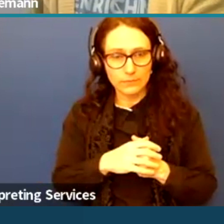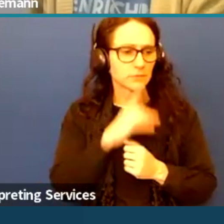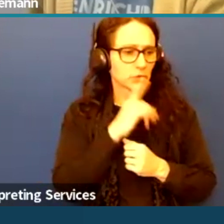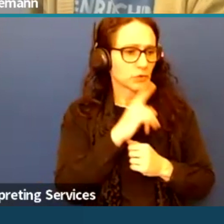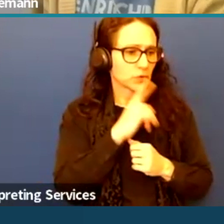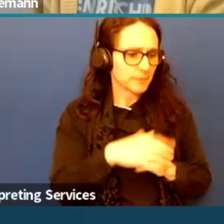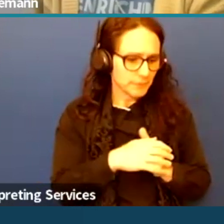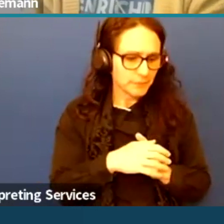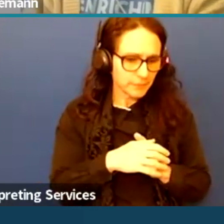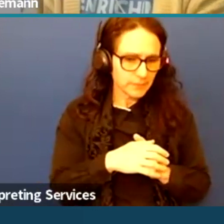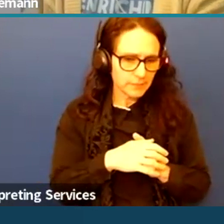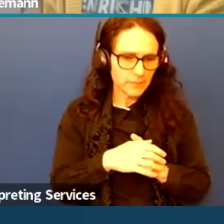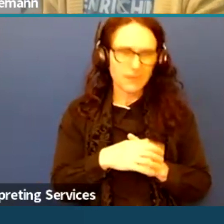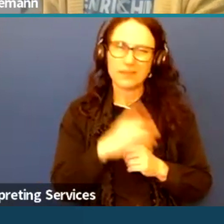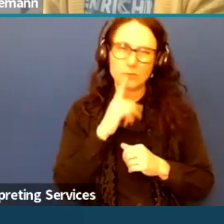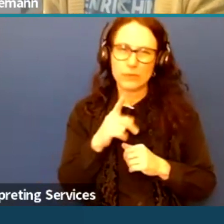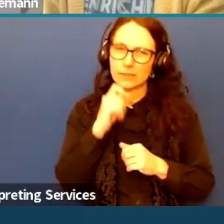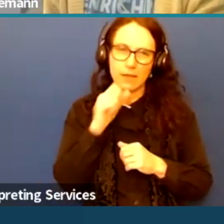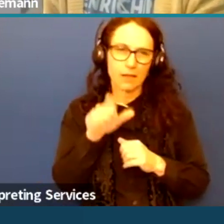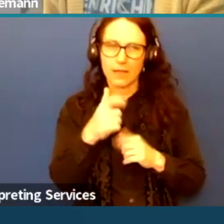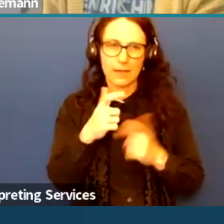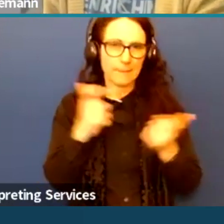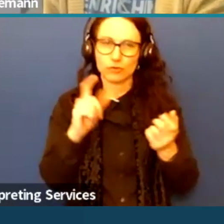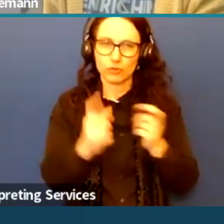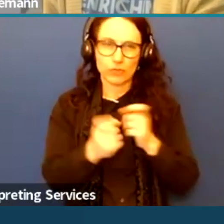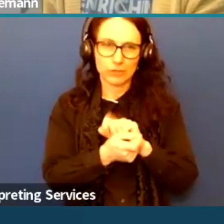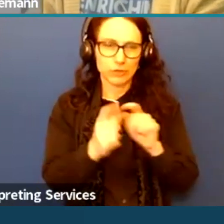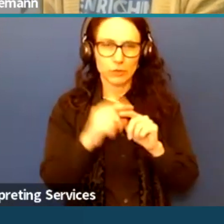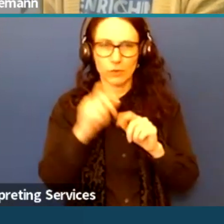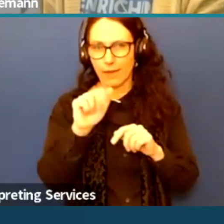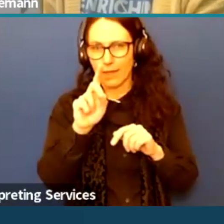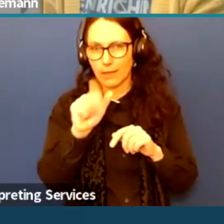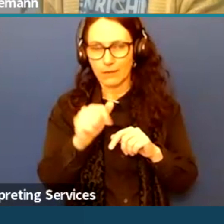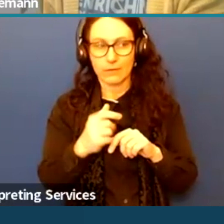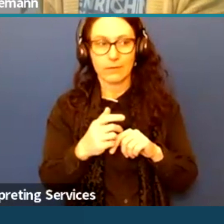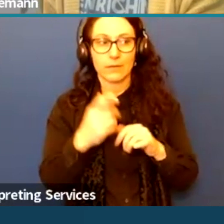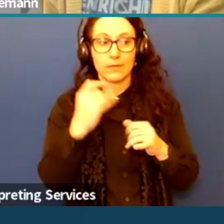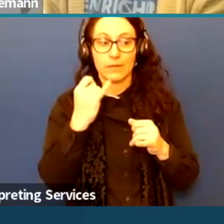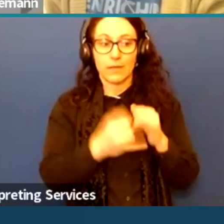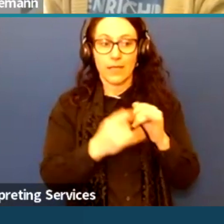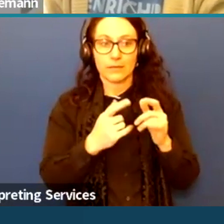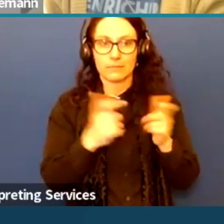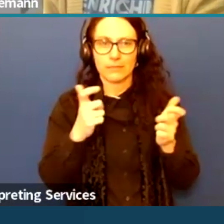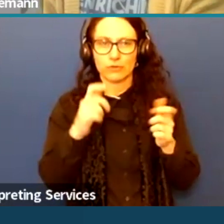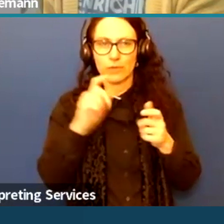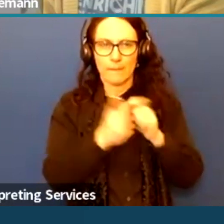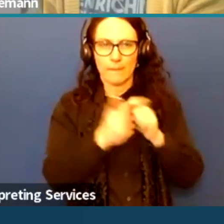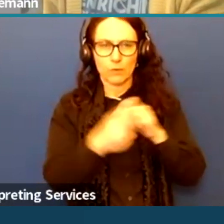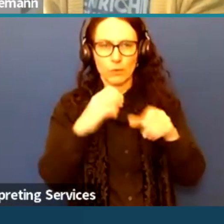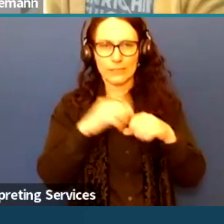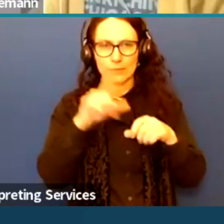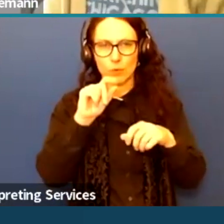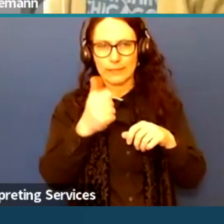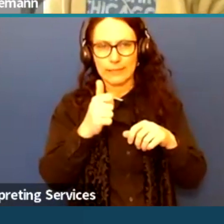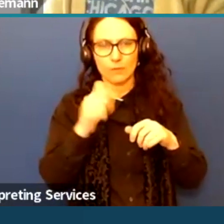Absolutely. There's really not any major changes to the ADA. The last major amendment was in 2010, which was the